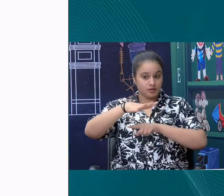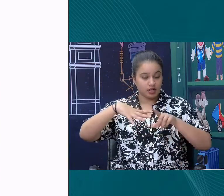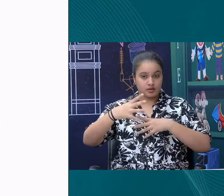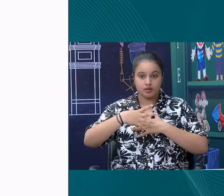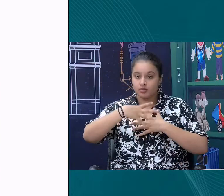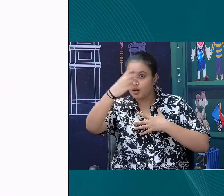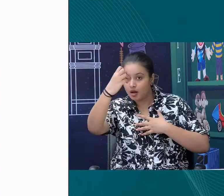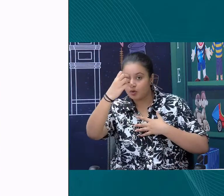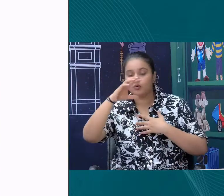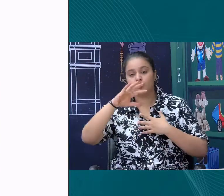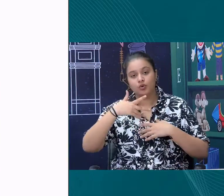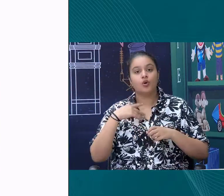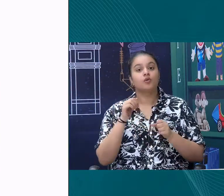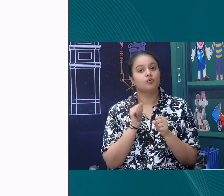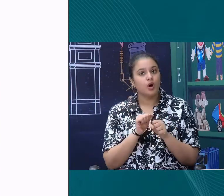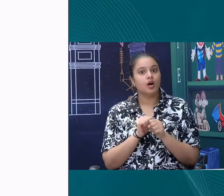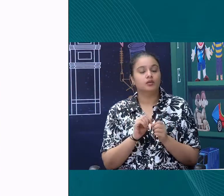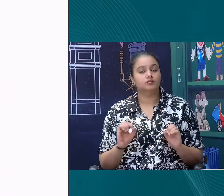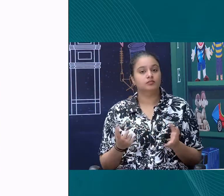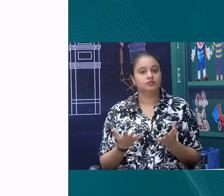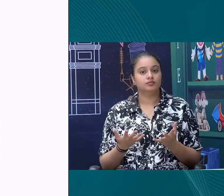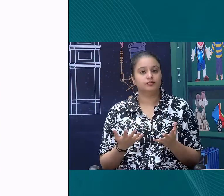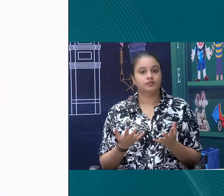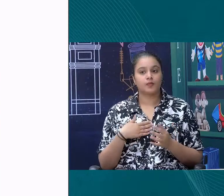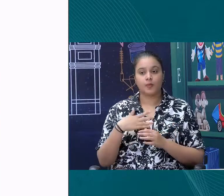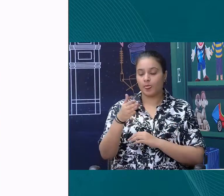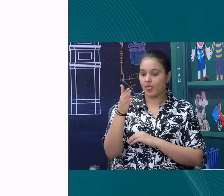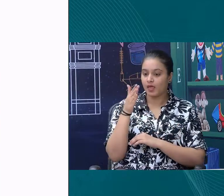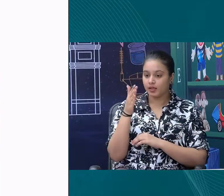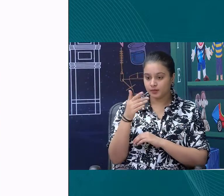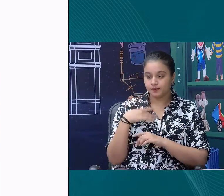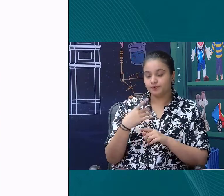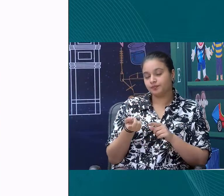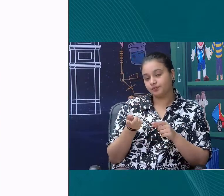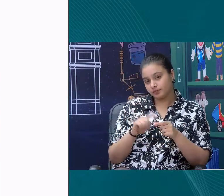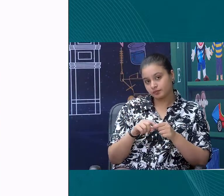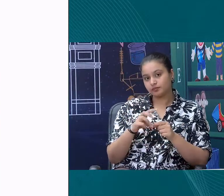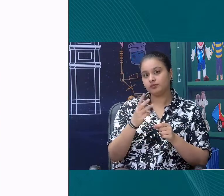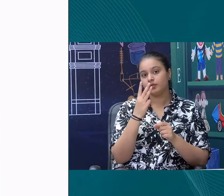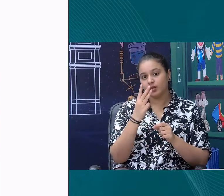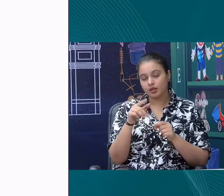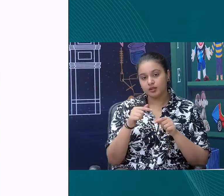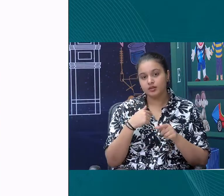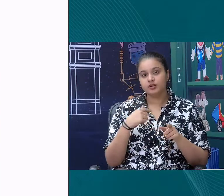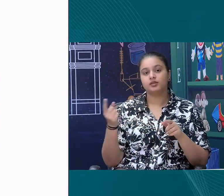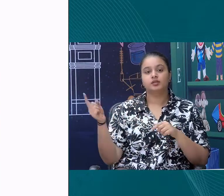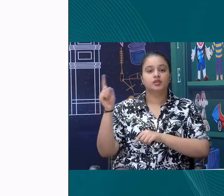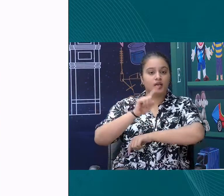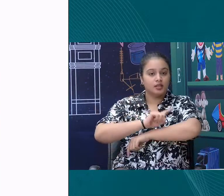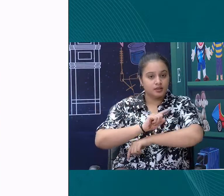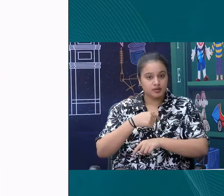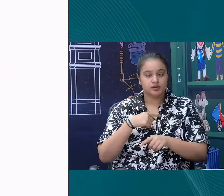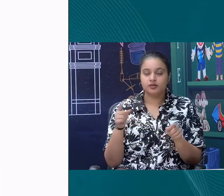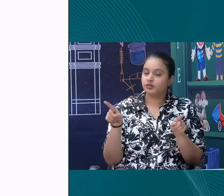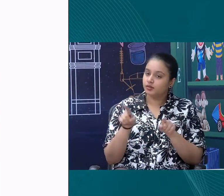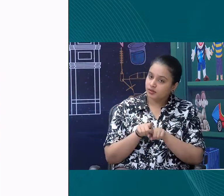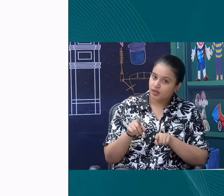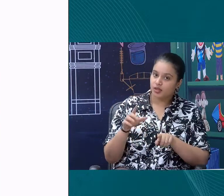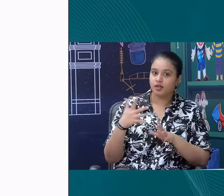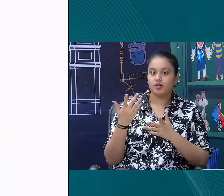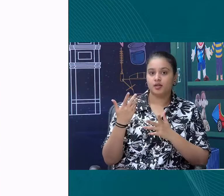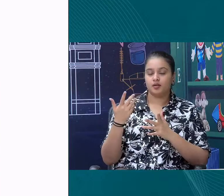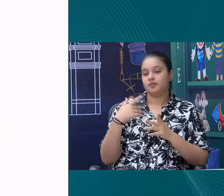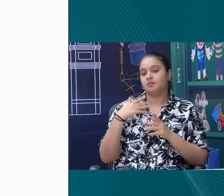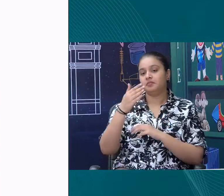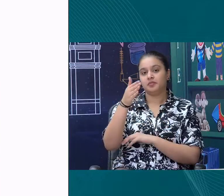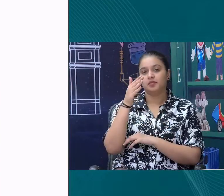and behave. And the Camel went away to join the 3. And from that day to this, the Camel always wears a